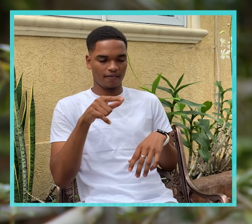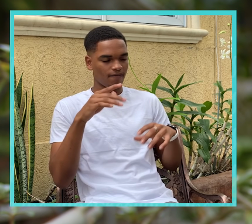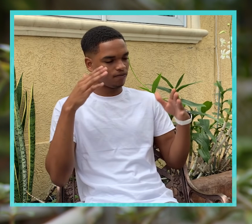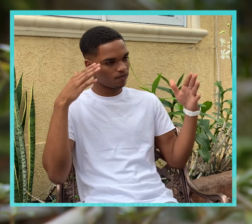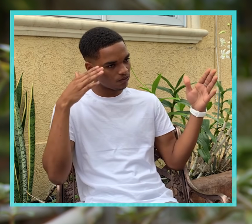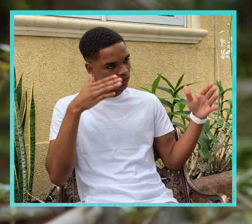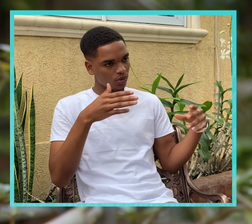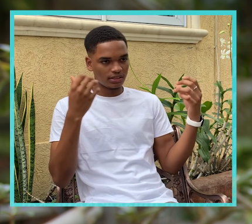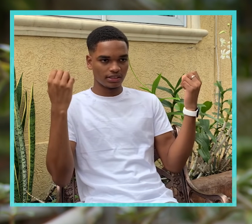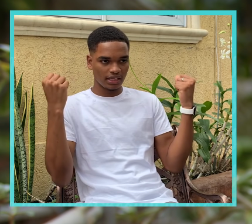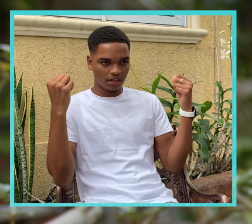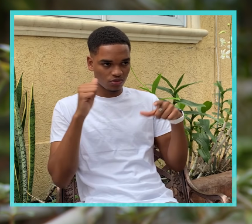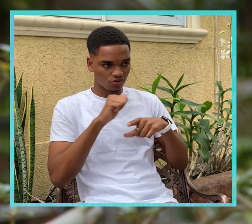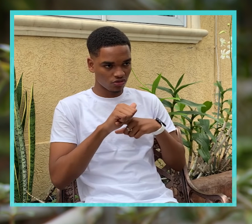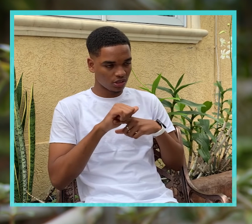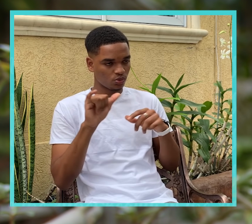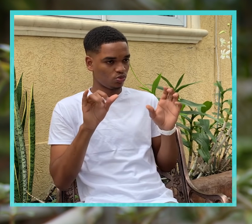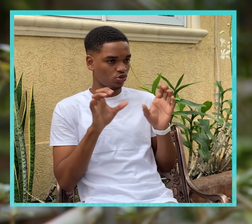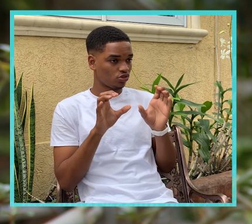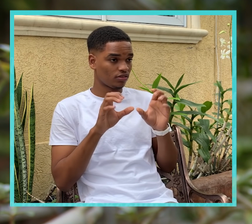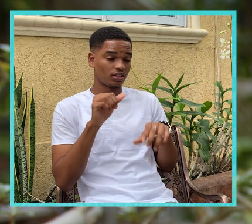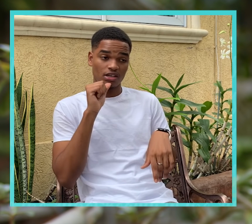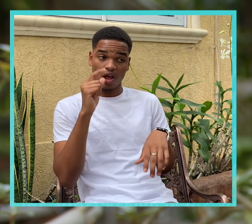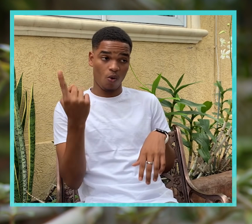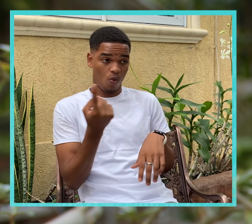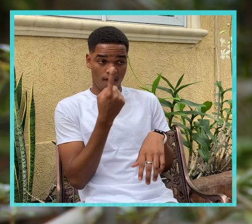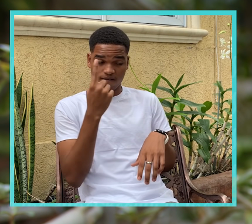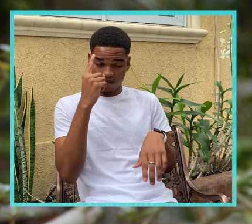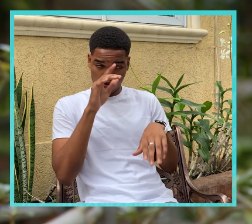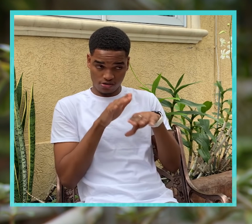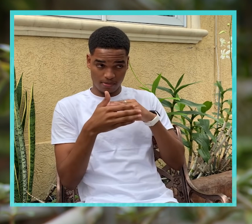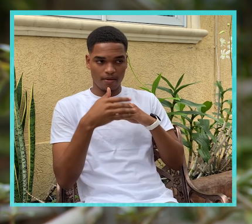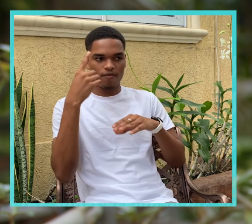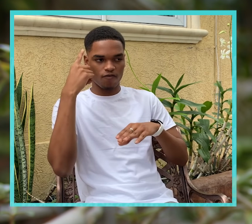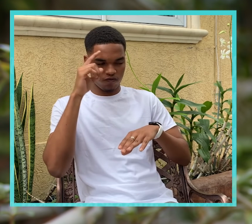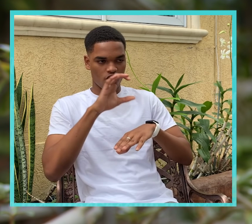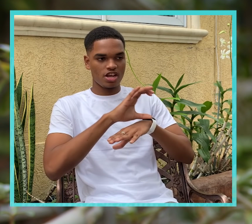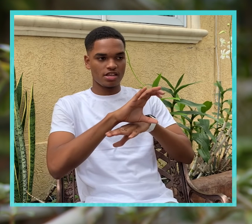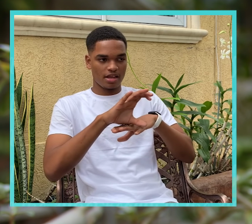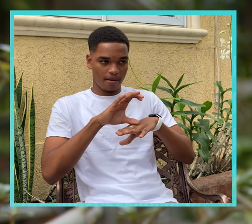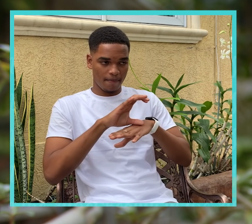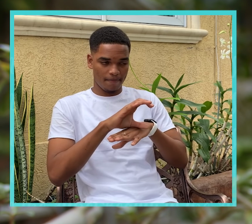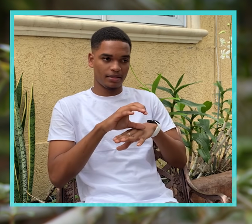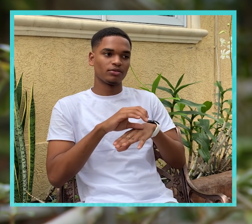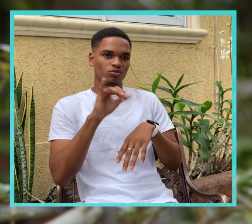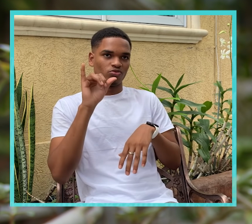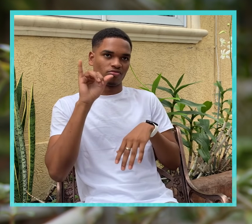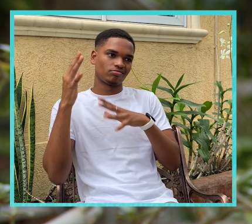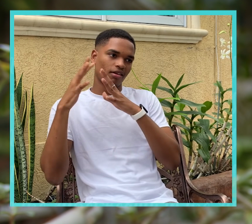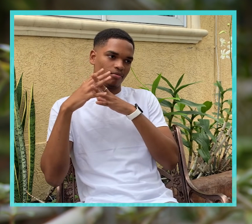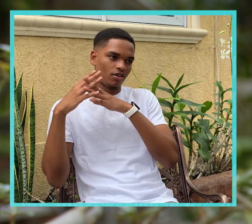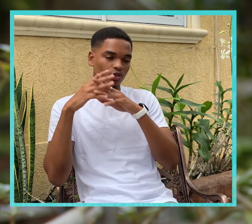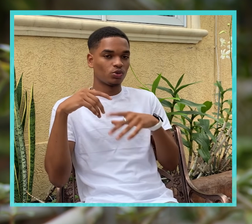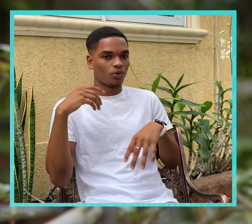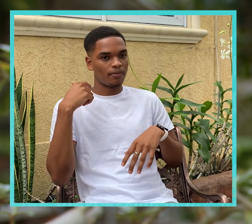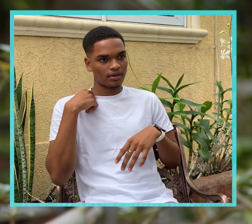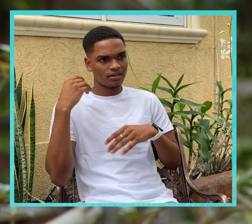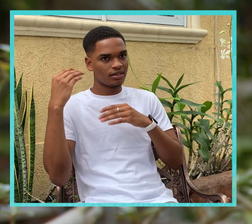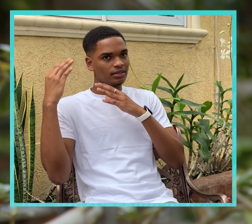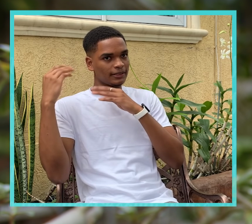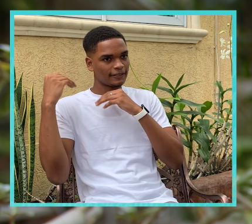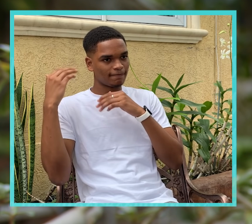certification, not only for Jamaica, but for the Caribbean and Latin America. So in the next five years, I expect that to be,